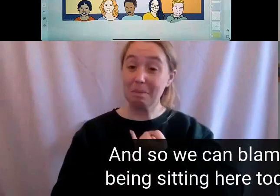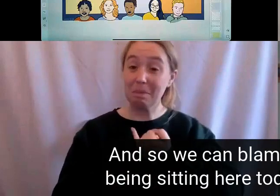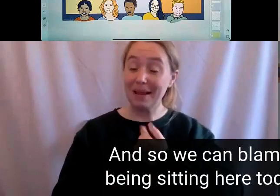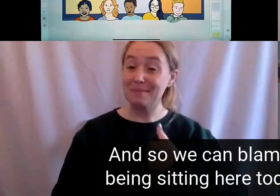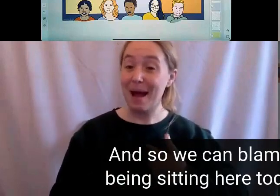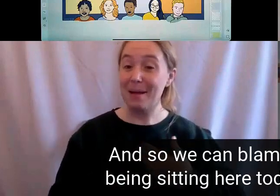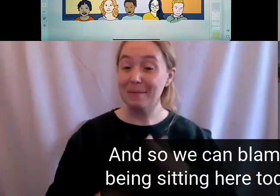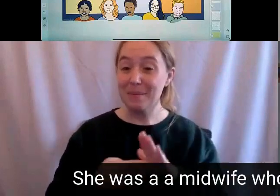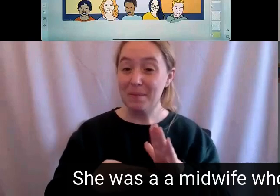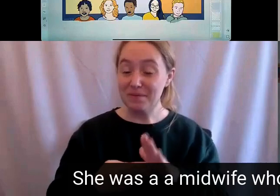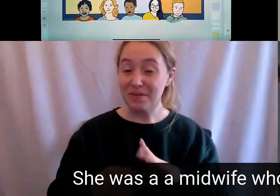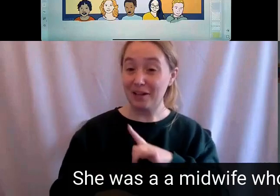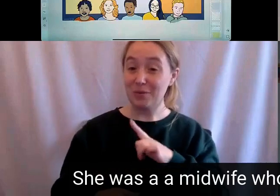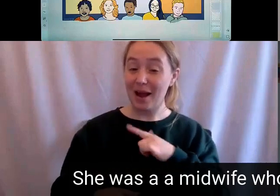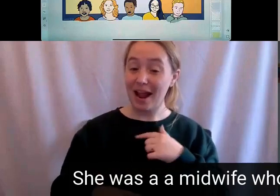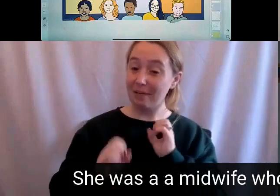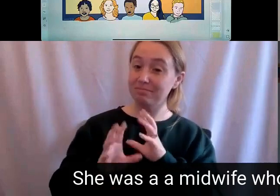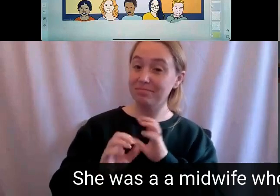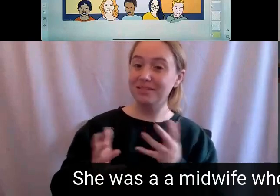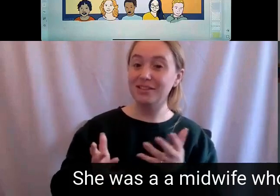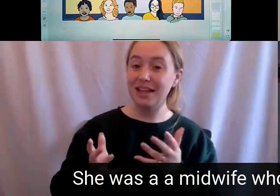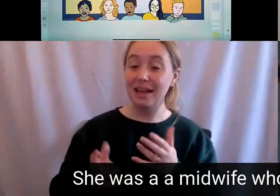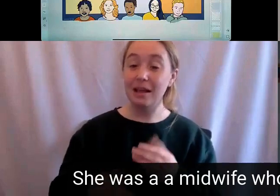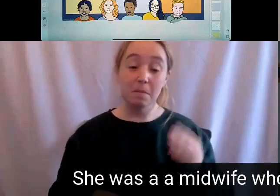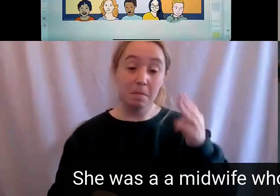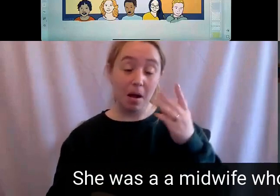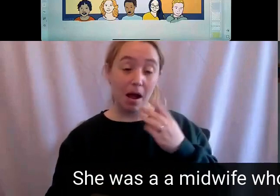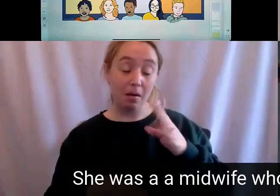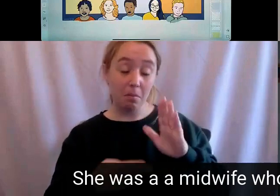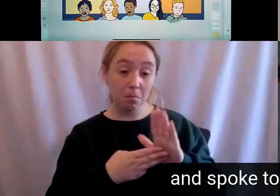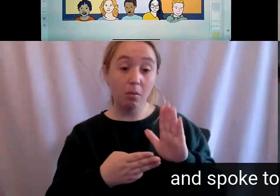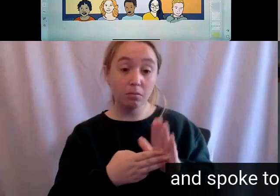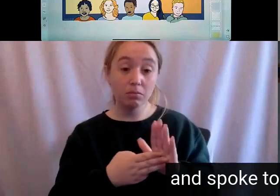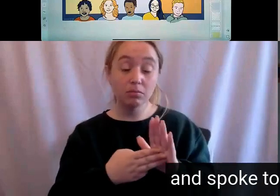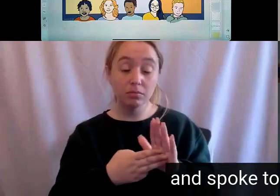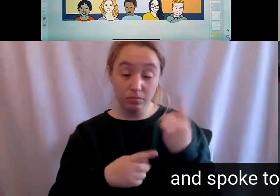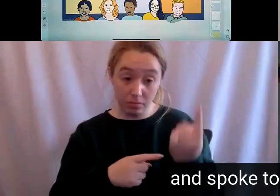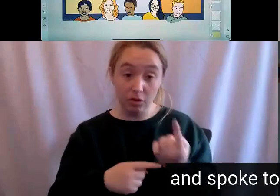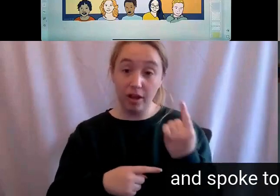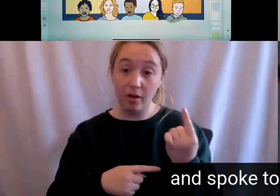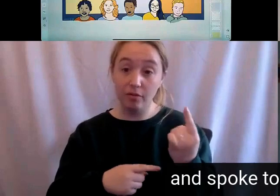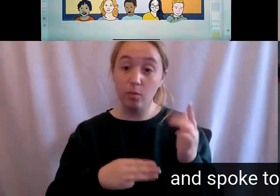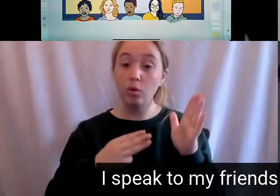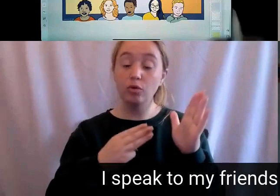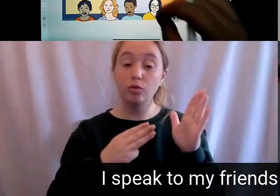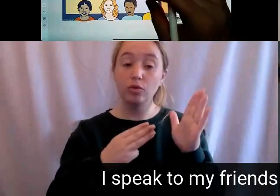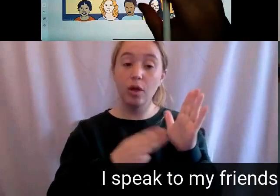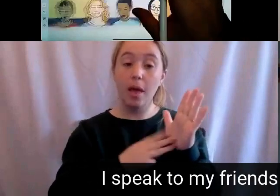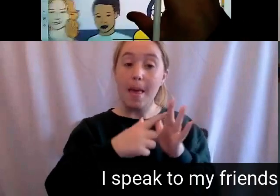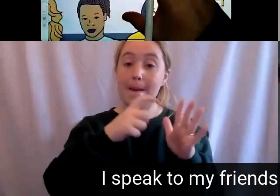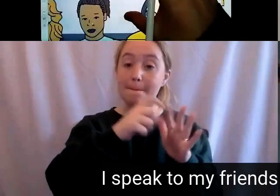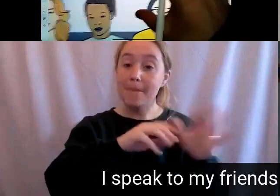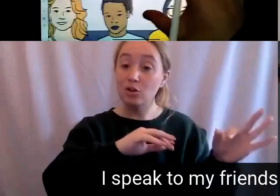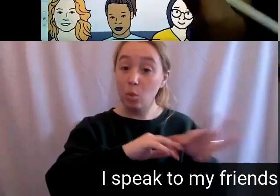here today talking to you all. I think she was a midwife who became a scope nurse and spoke to me about it. I speak to